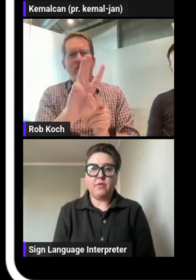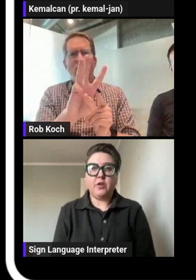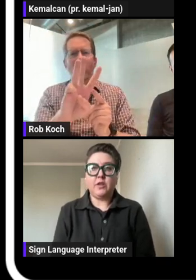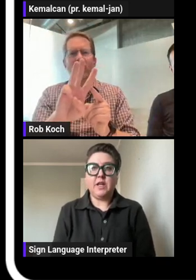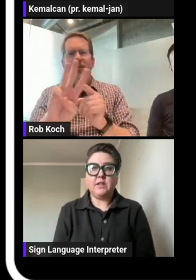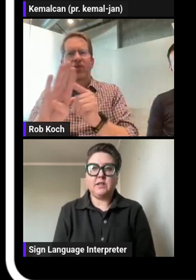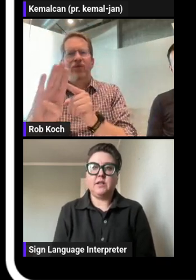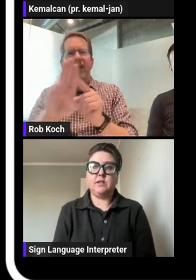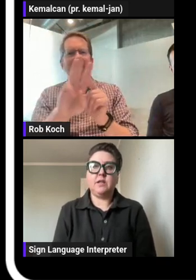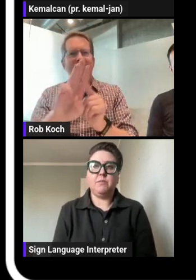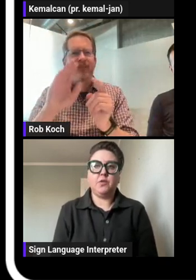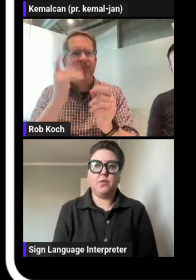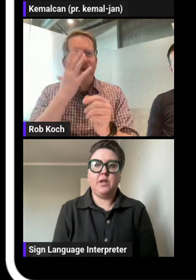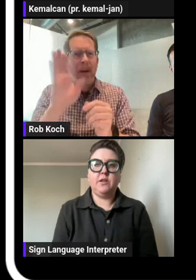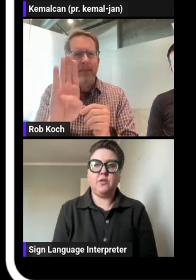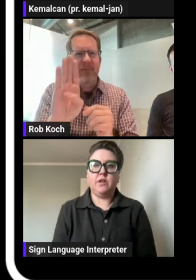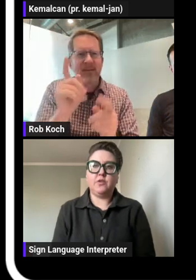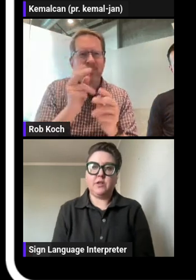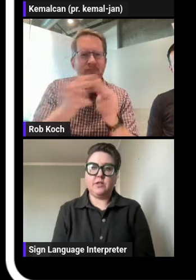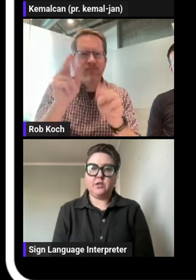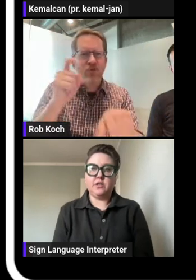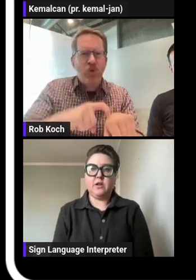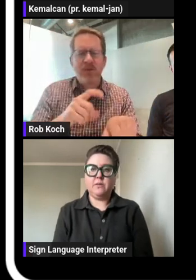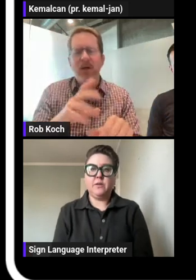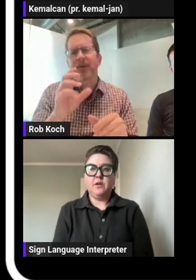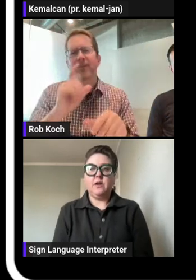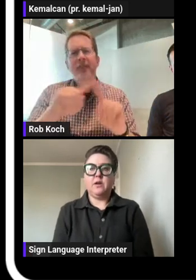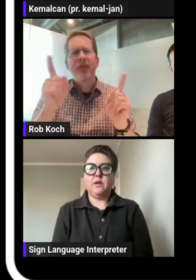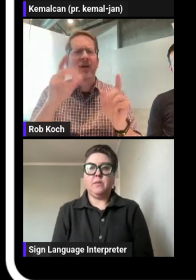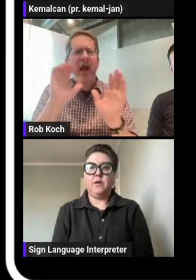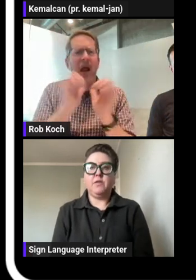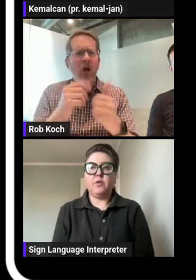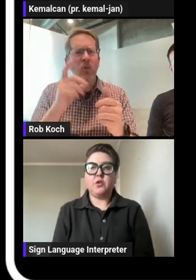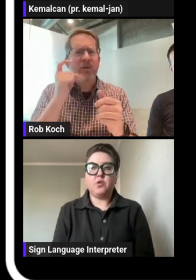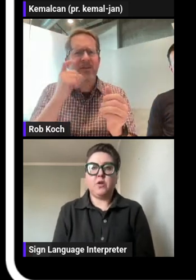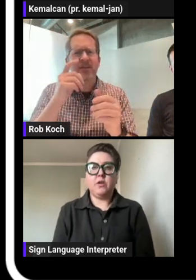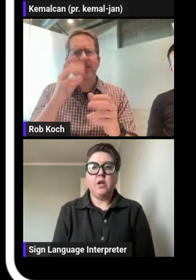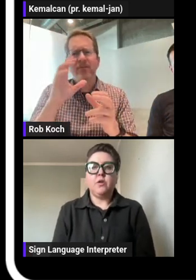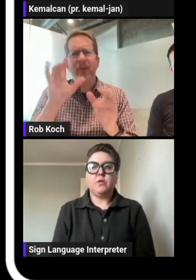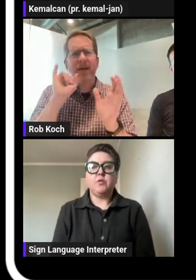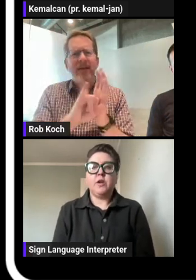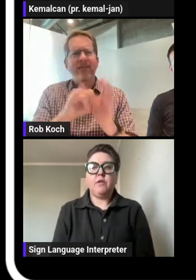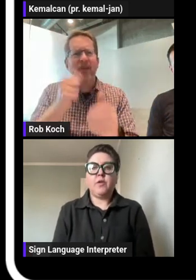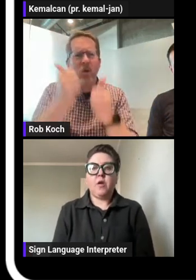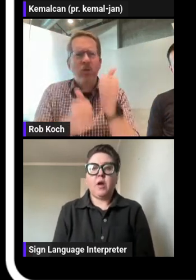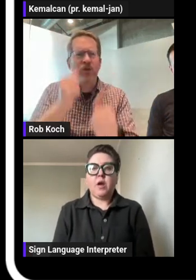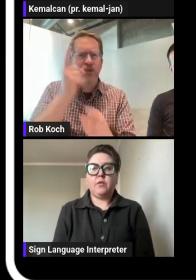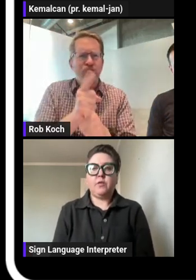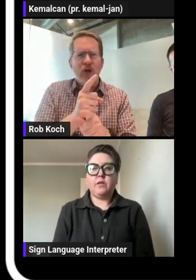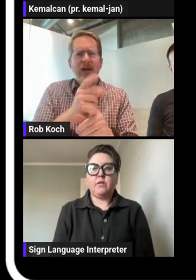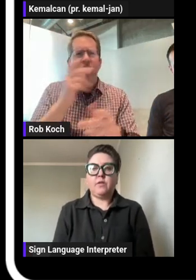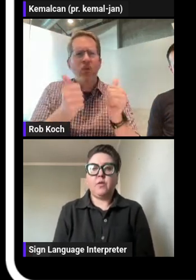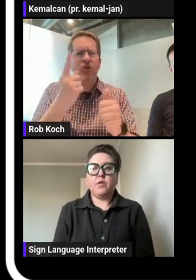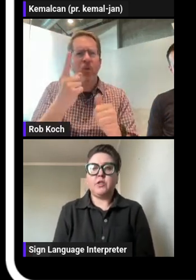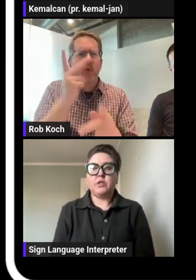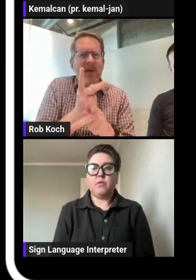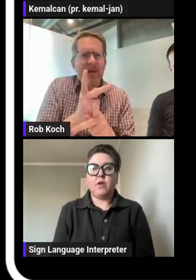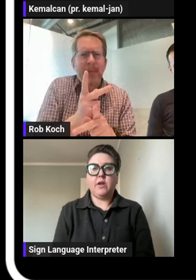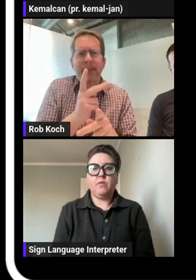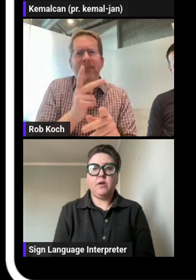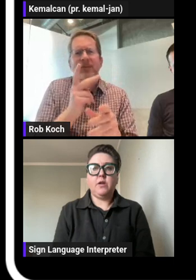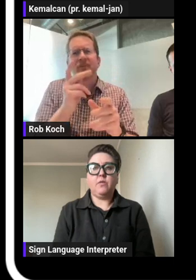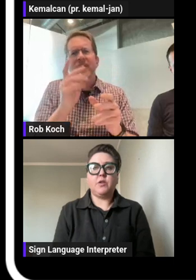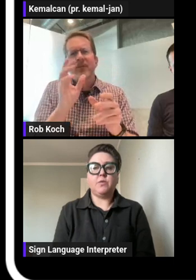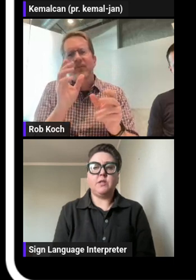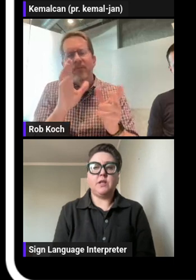B or whatever it thinks it is in between during the transition time, even though it's short. So we were trying to figure out how to identify which is